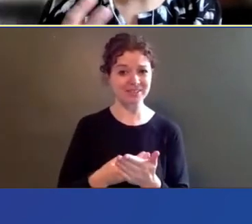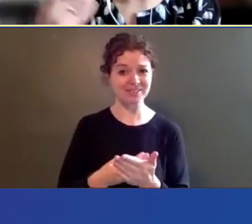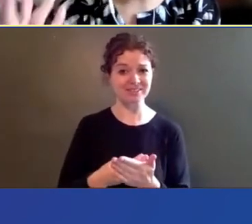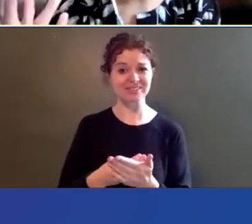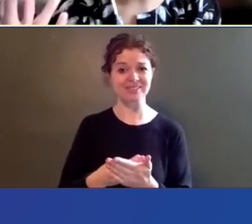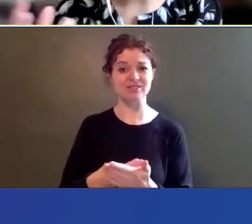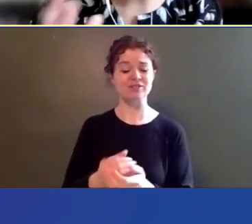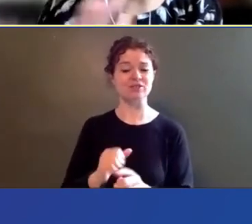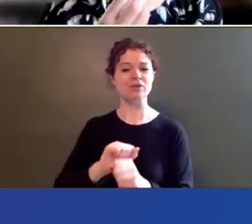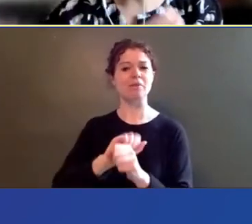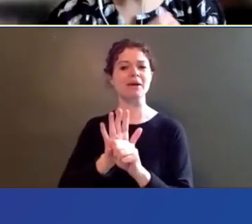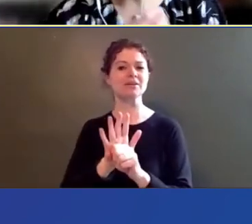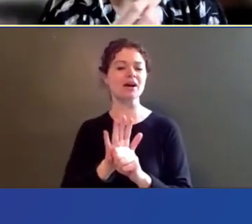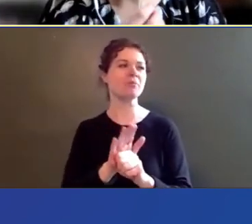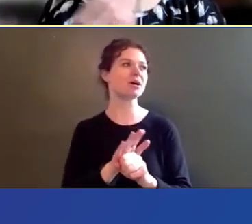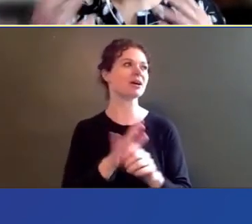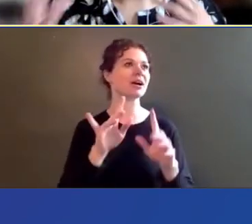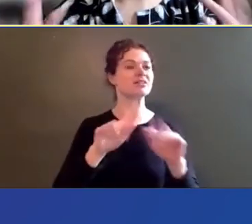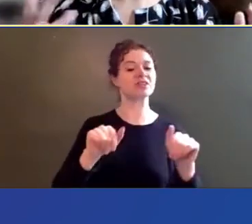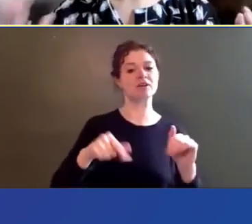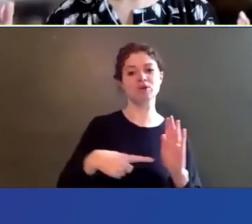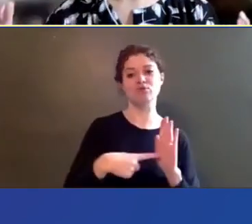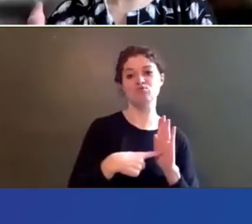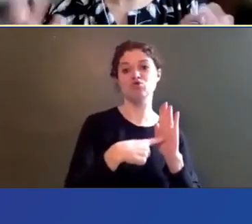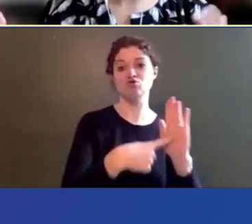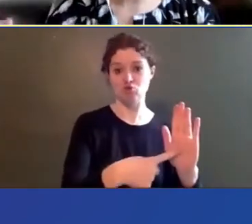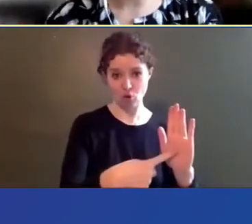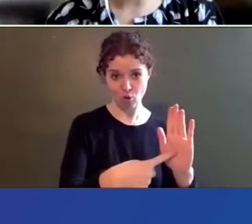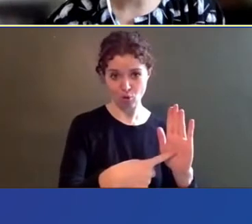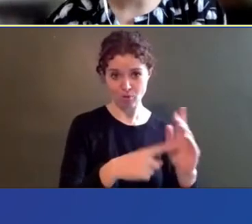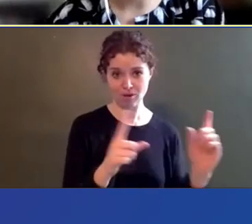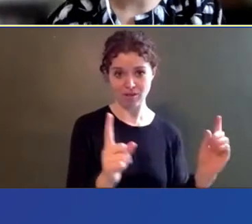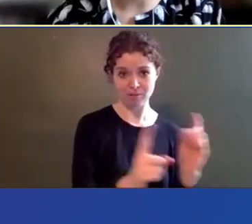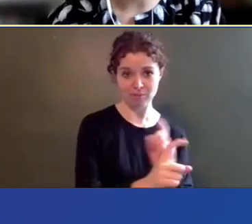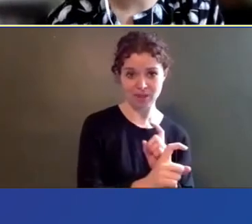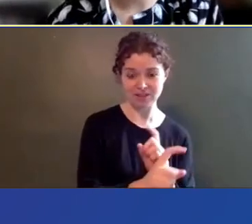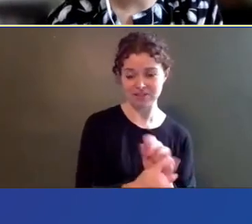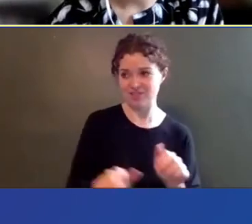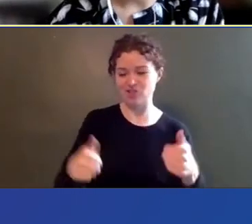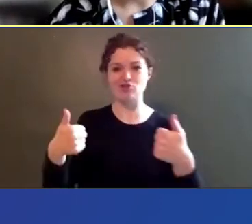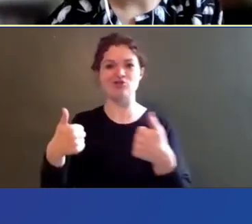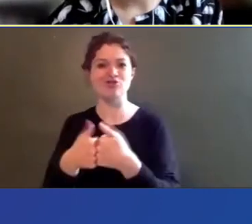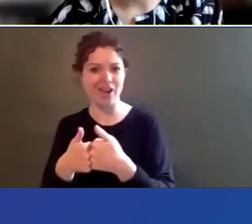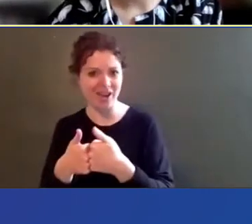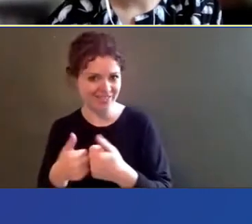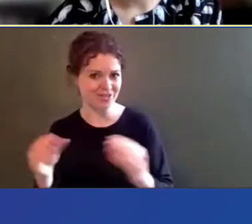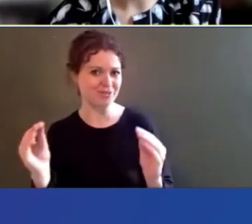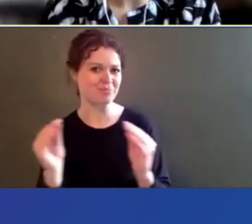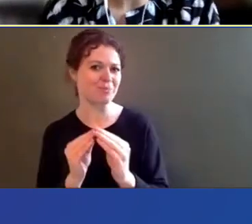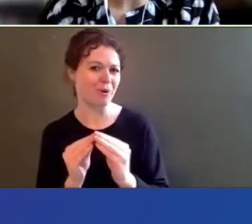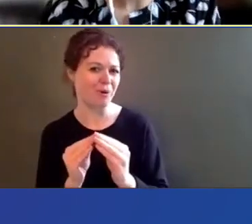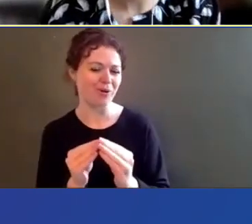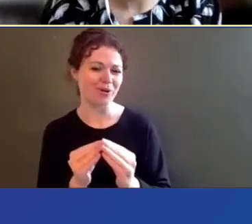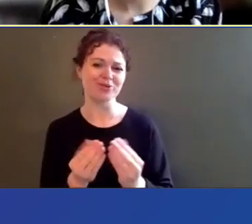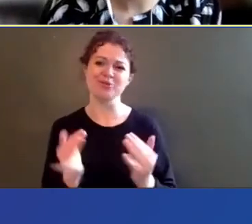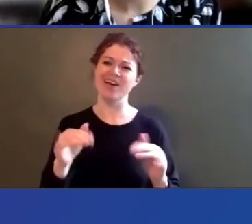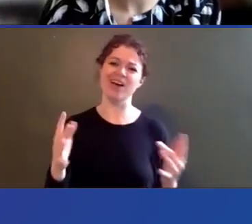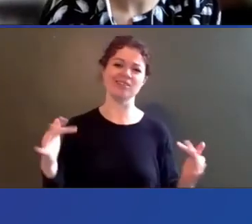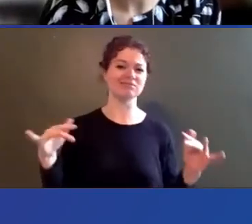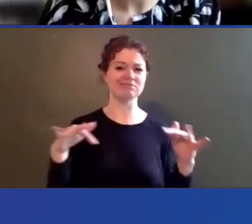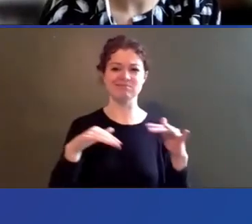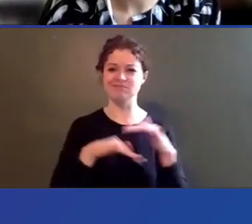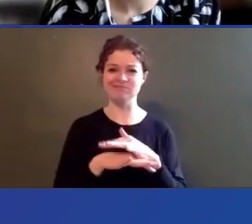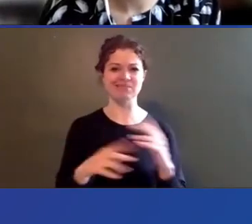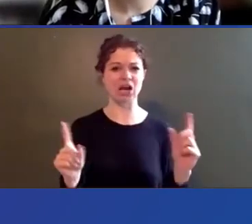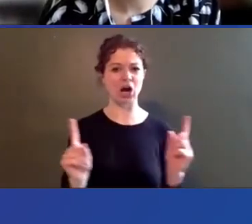also made it difficult and made it easier in some ways. And it still remains very complicated. Yeah. No, I think you